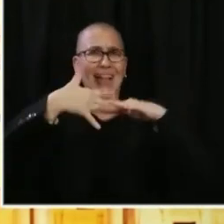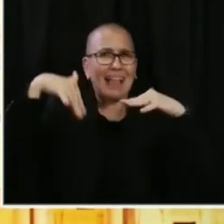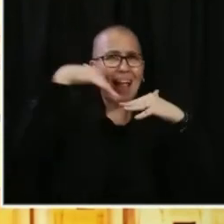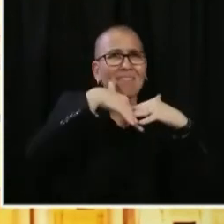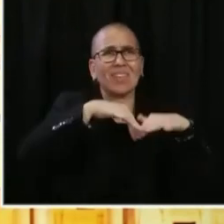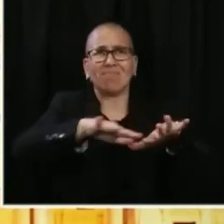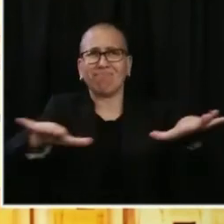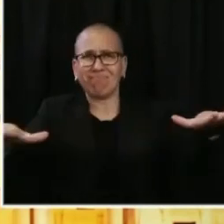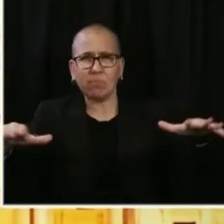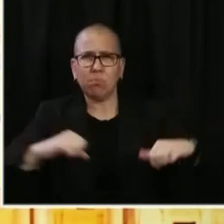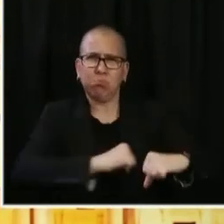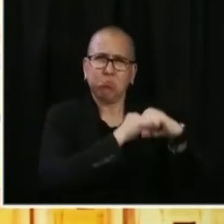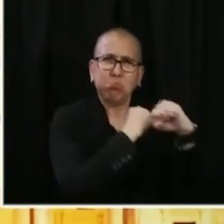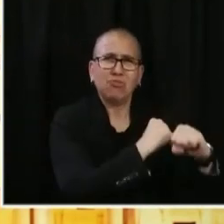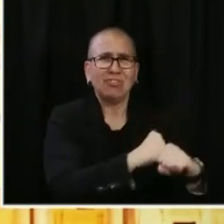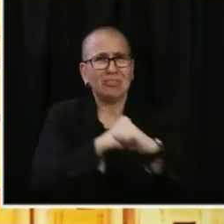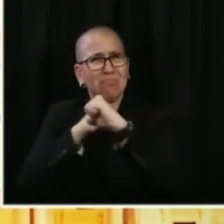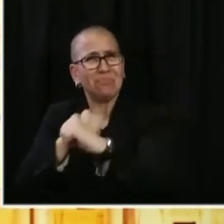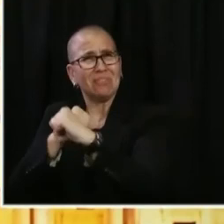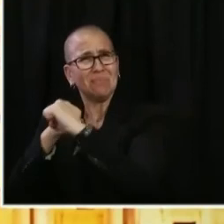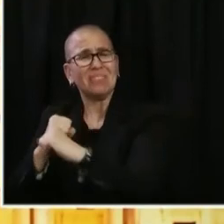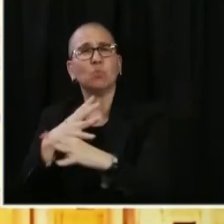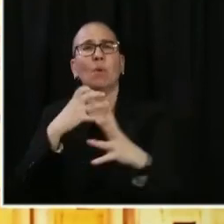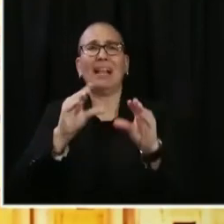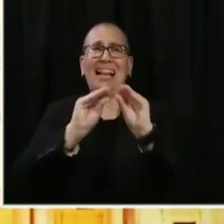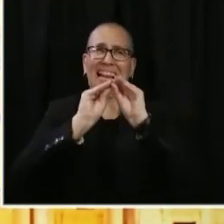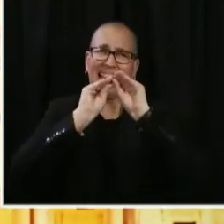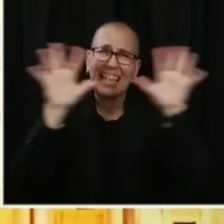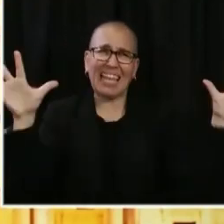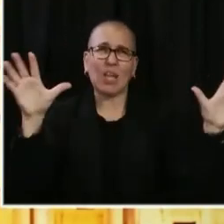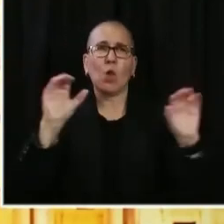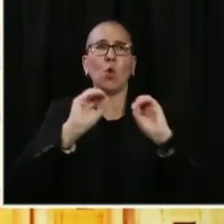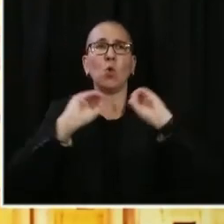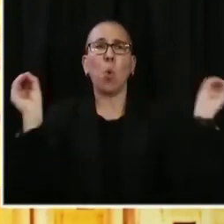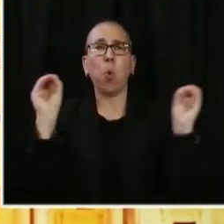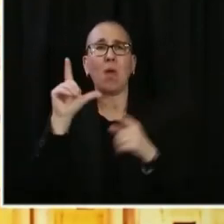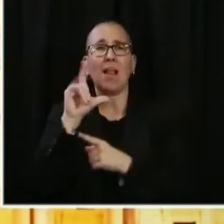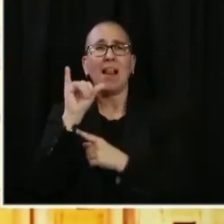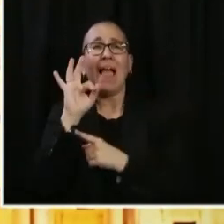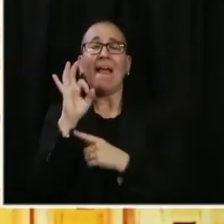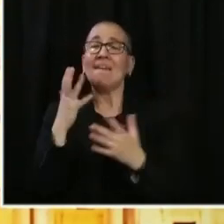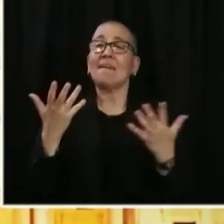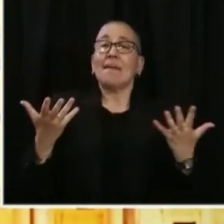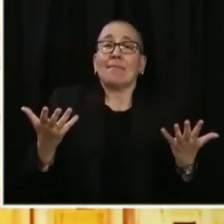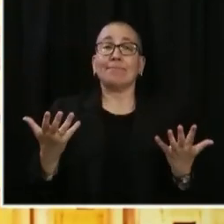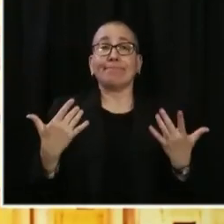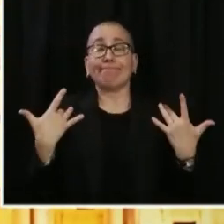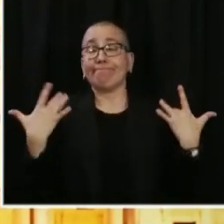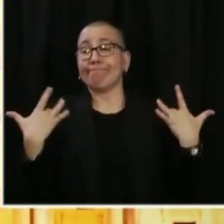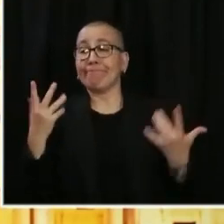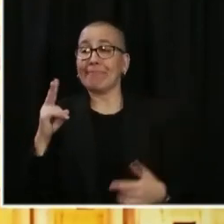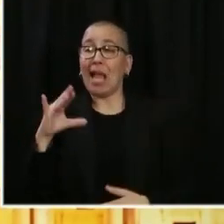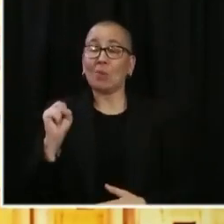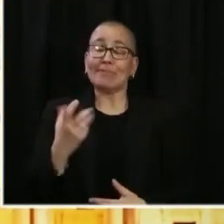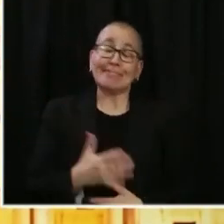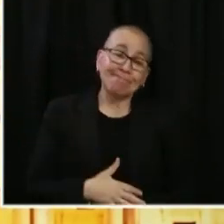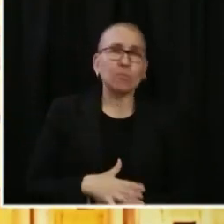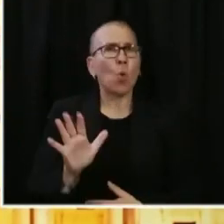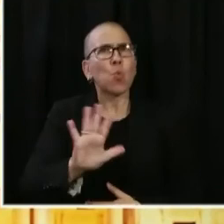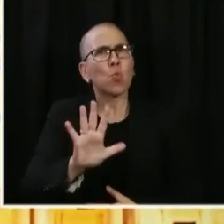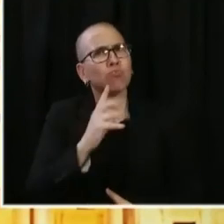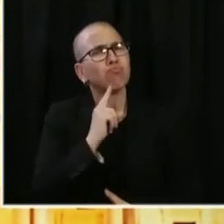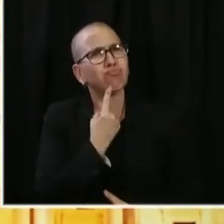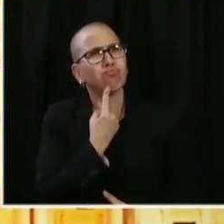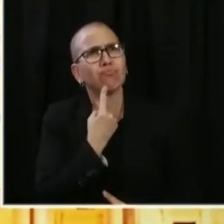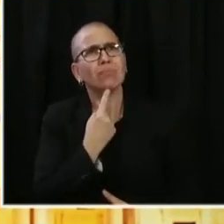you. Let me be clear, no life is disposable in Minnesota. Minnesotans, I've told you what we're doing on our part.